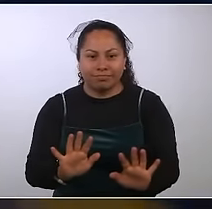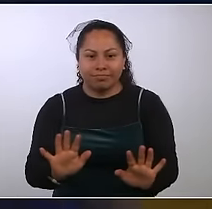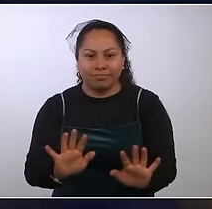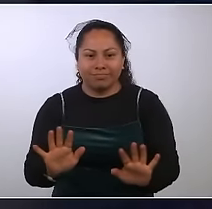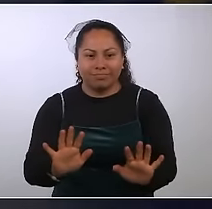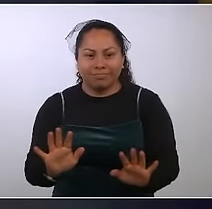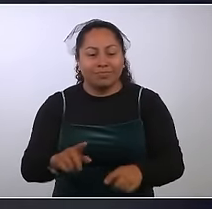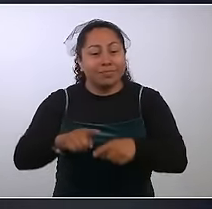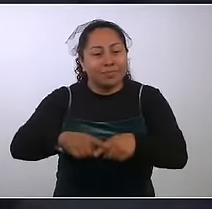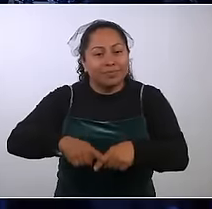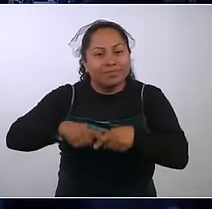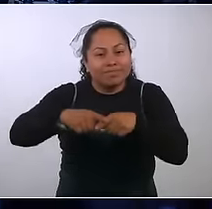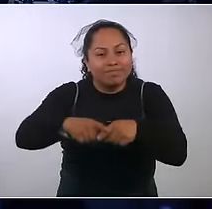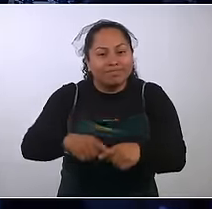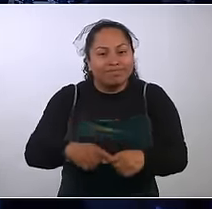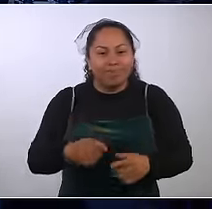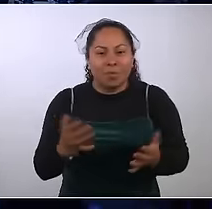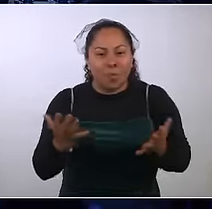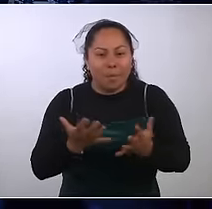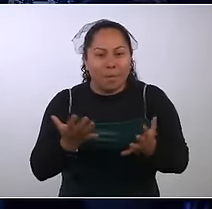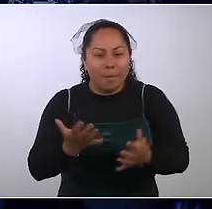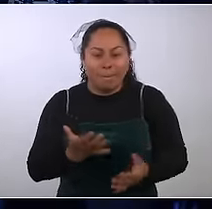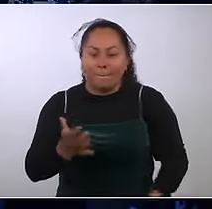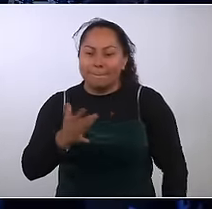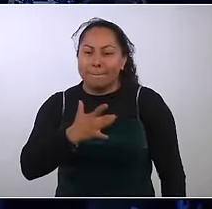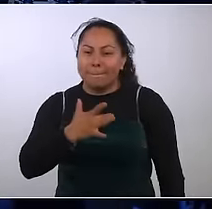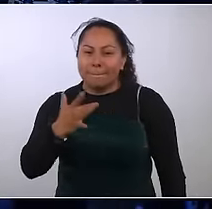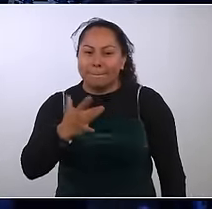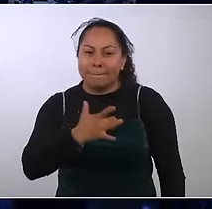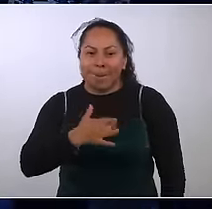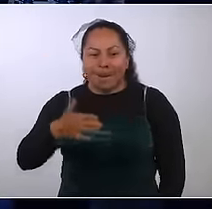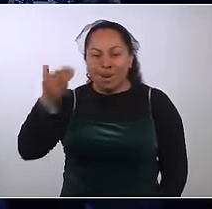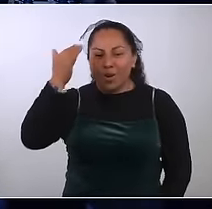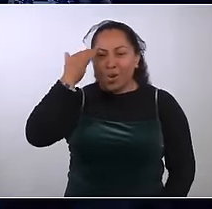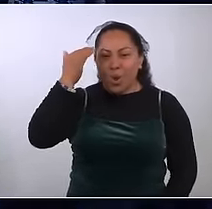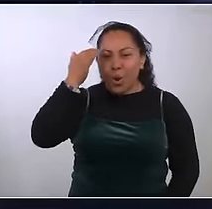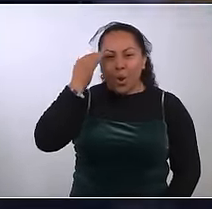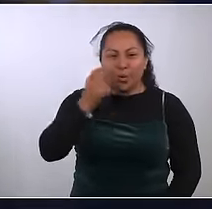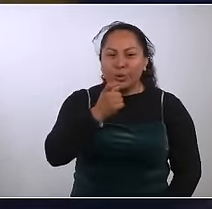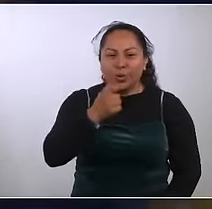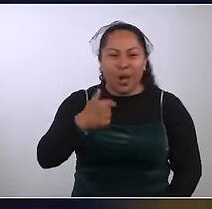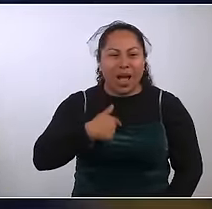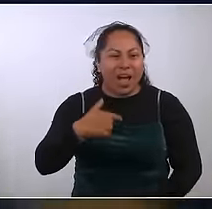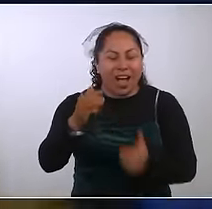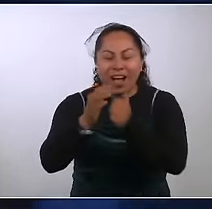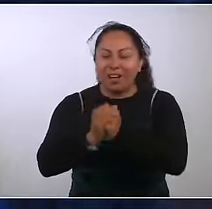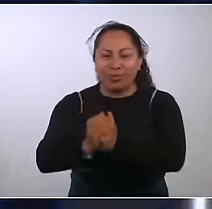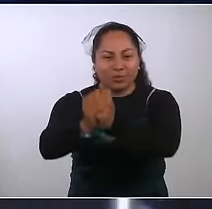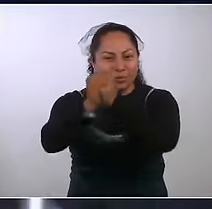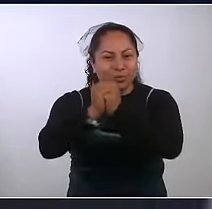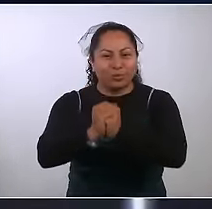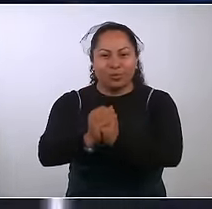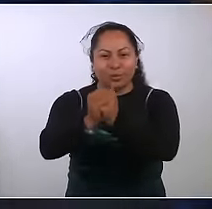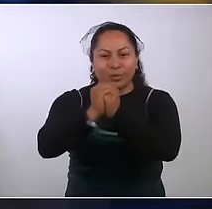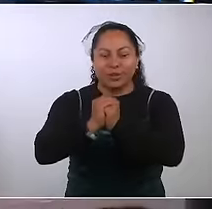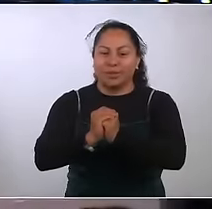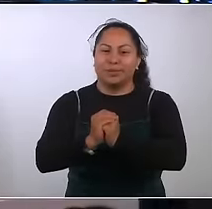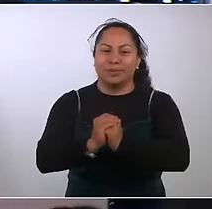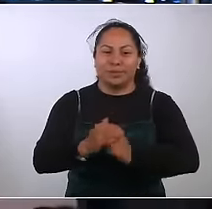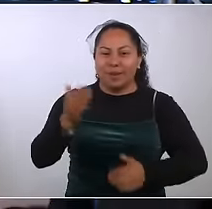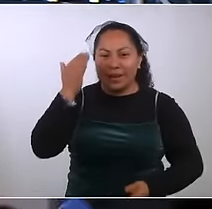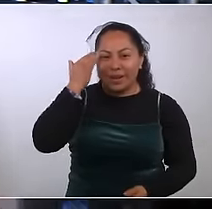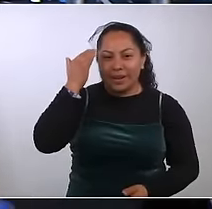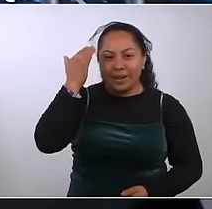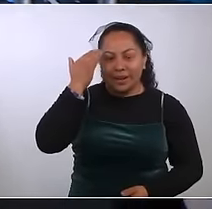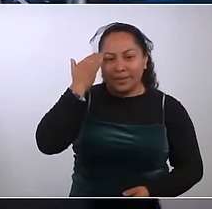mi corazón. It depends on my porque heart. Yo sé a quién alabo. Because I know who I yo praise. Yo sé a quién adoro. I know who I worship.